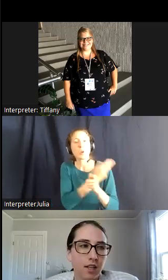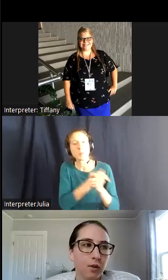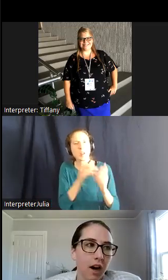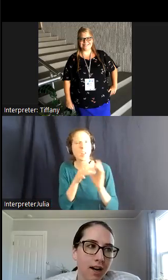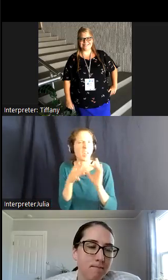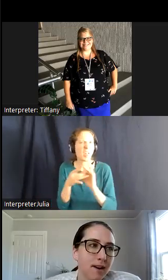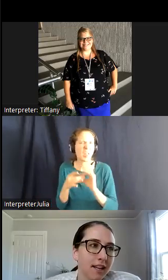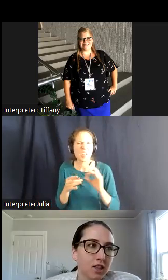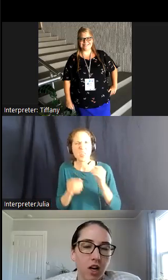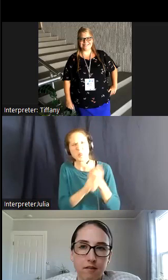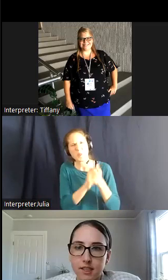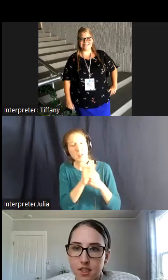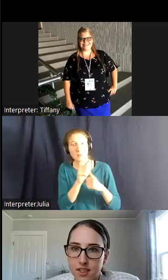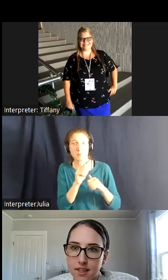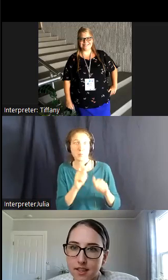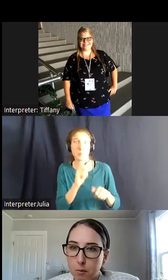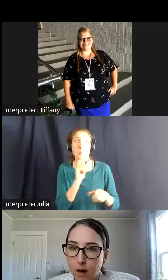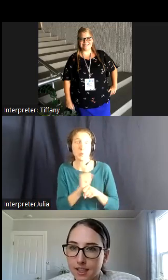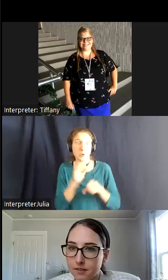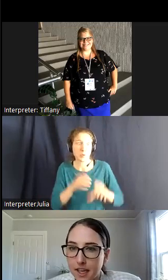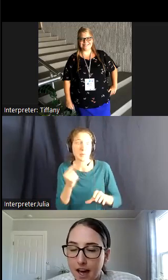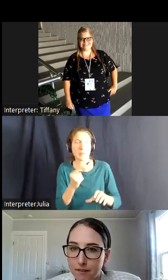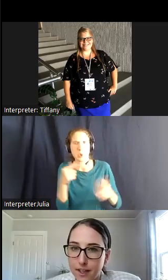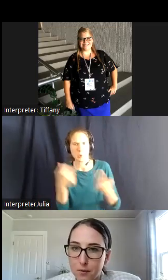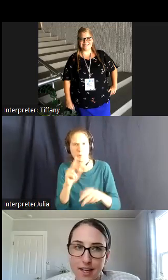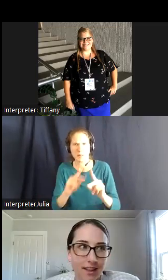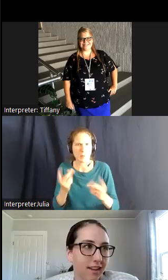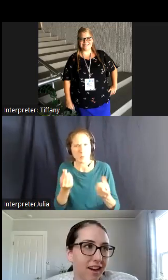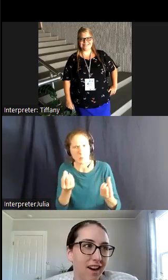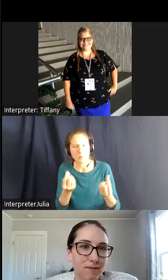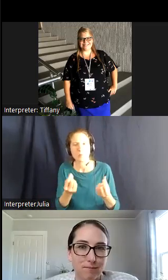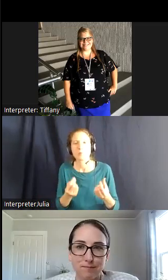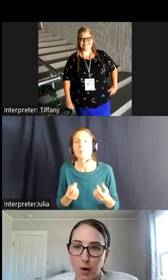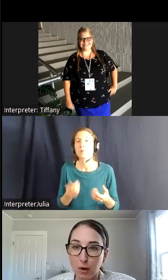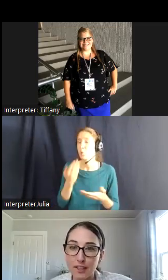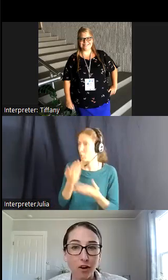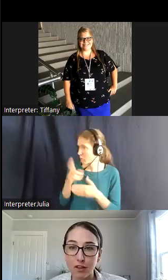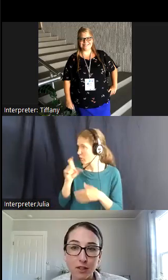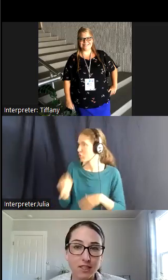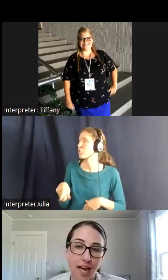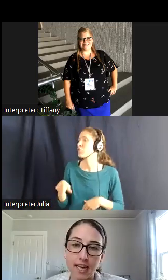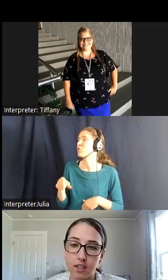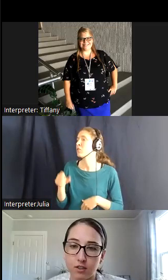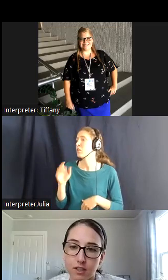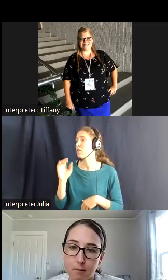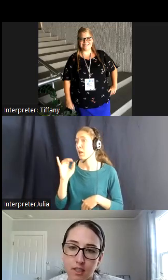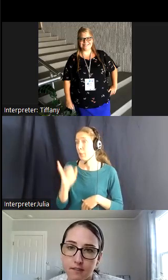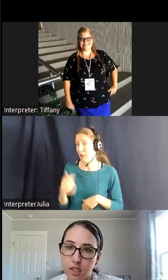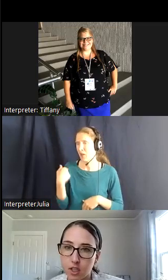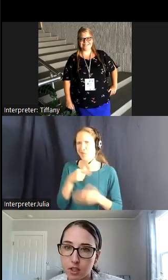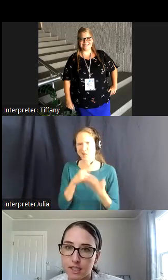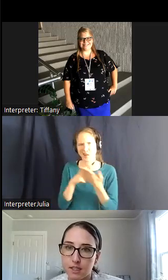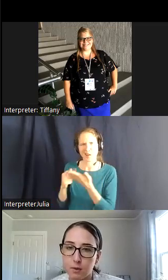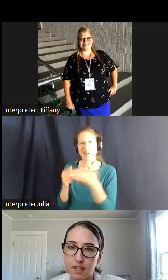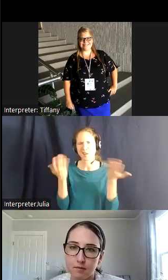Yeah, thank you. These are conversations I think that we're actively having with hopefully all of you today, and also a number of